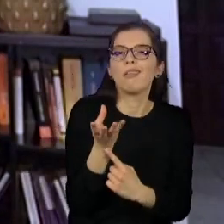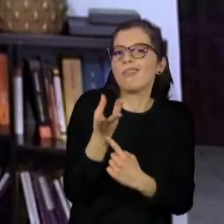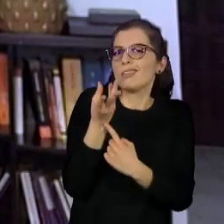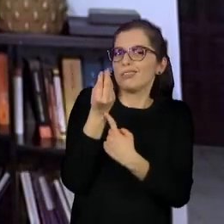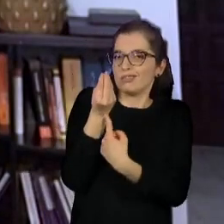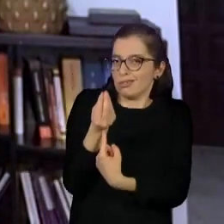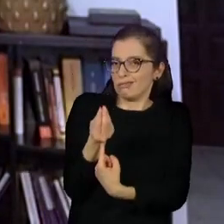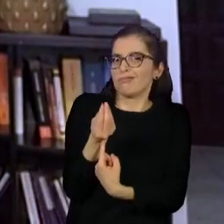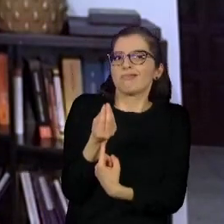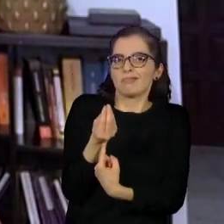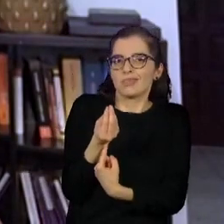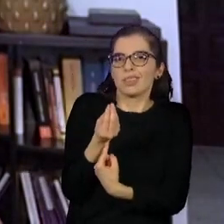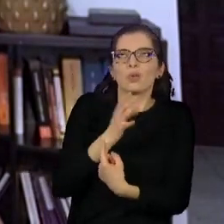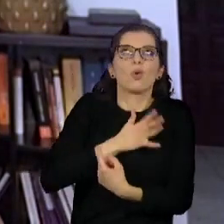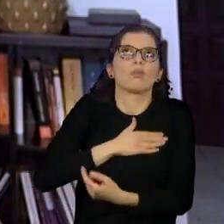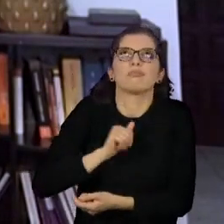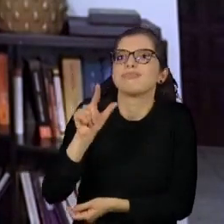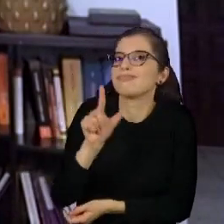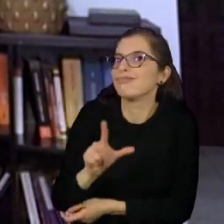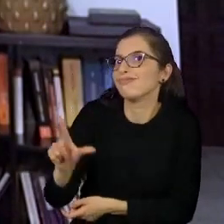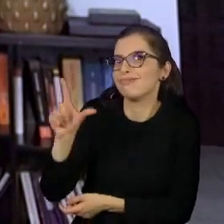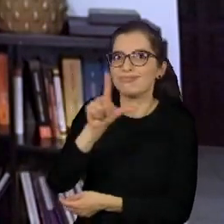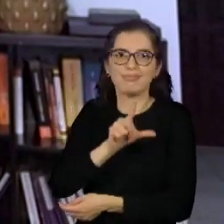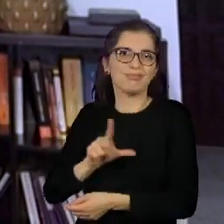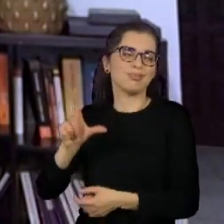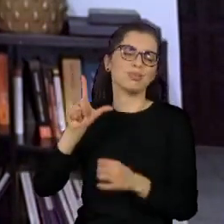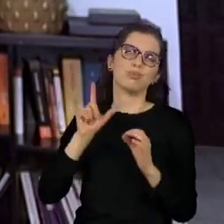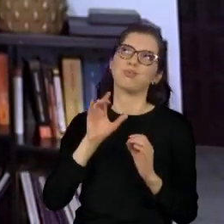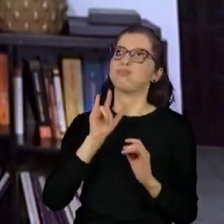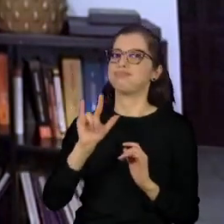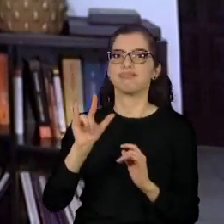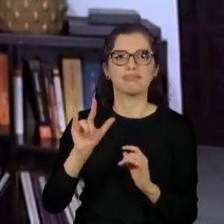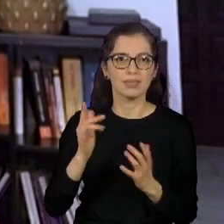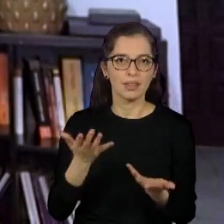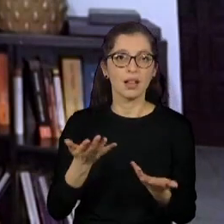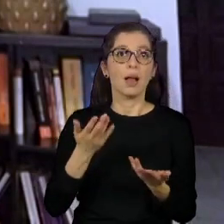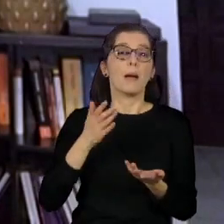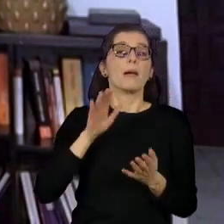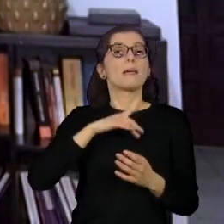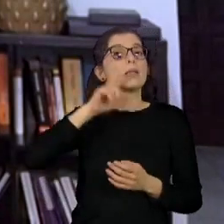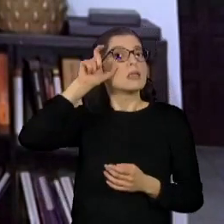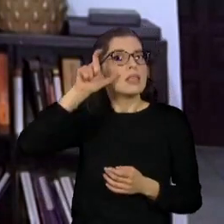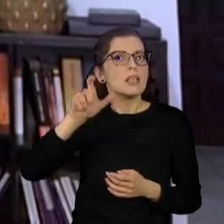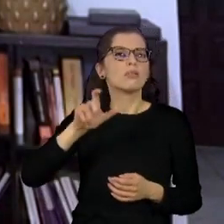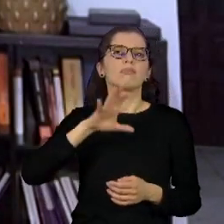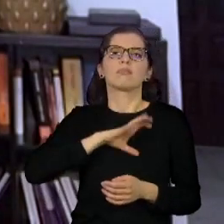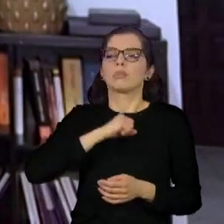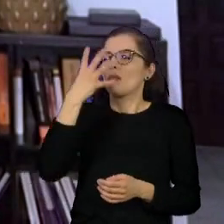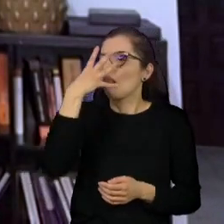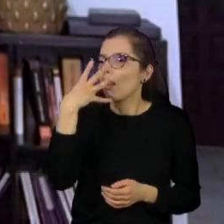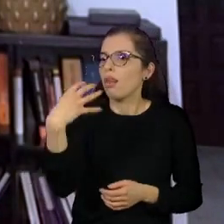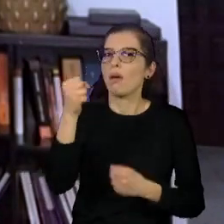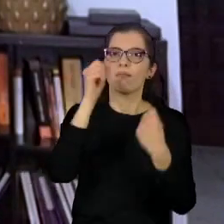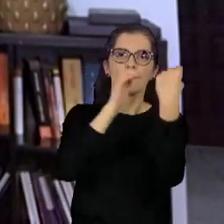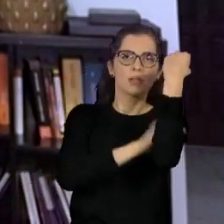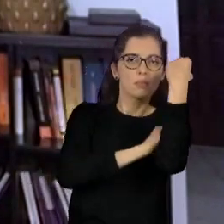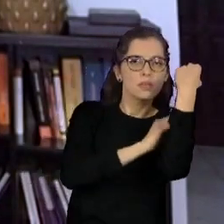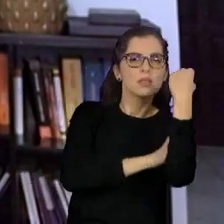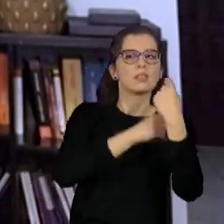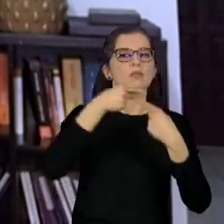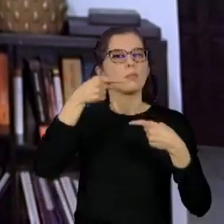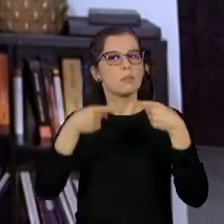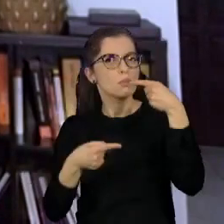art. I deeply love literature. I'm very, very interested and passionate about feminism